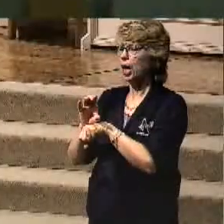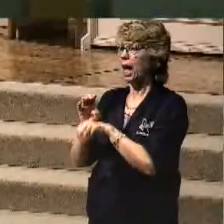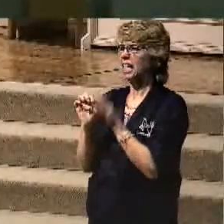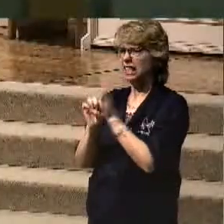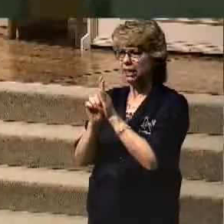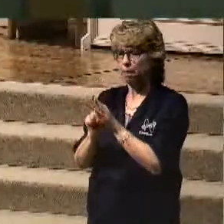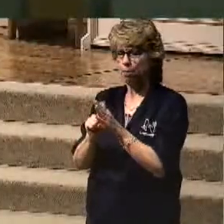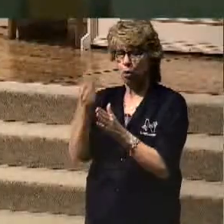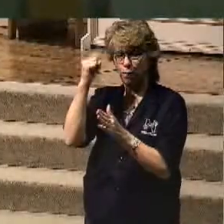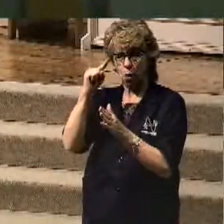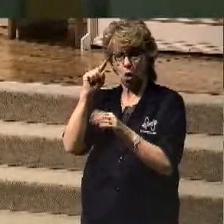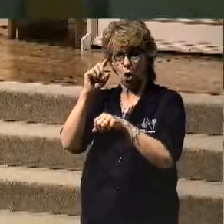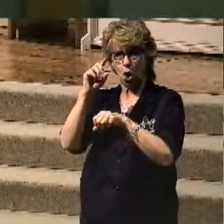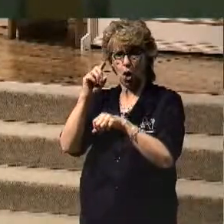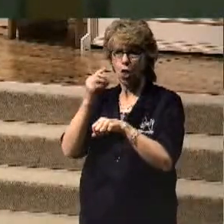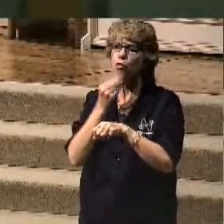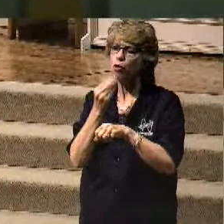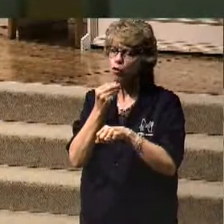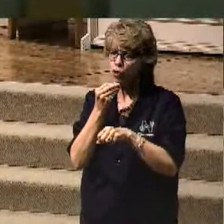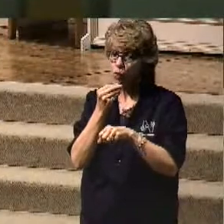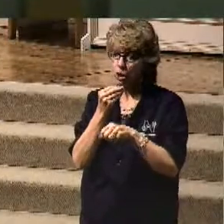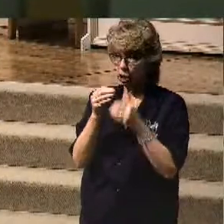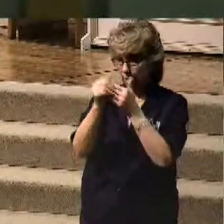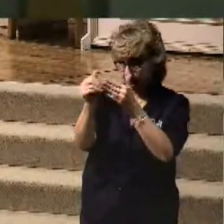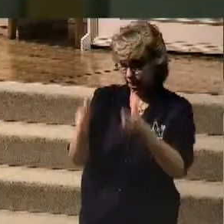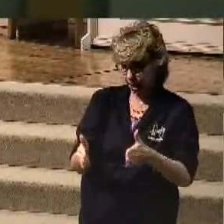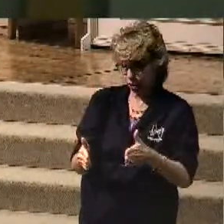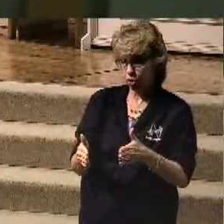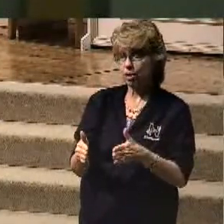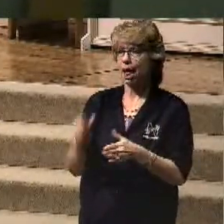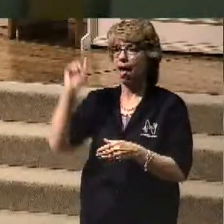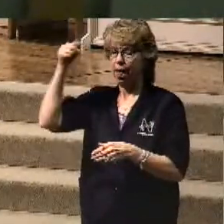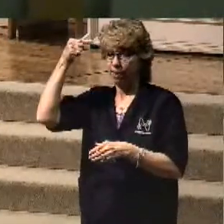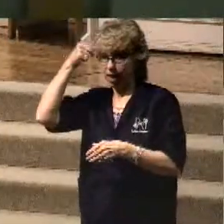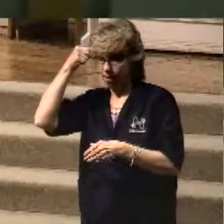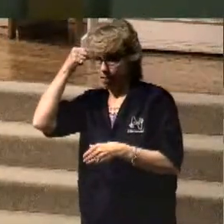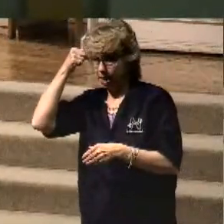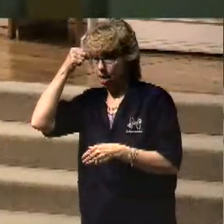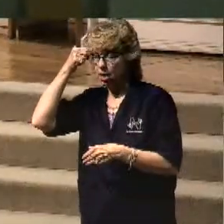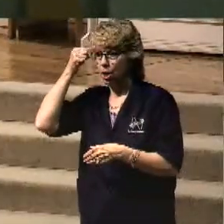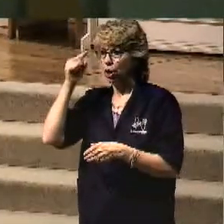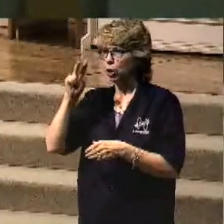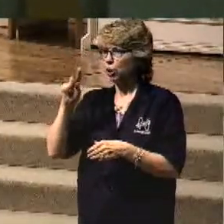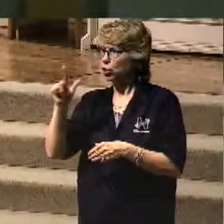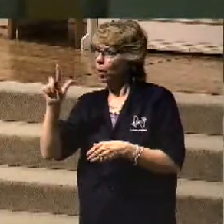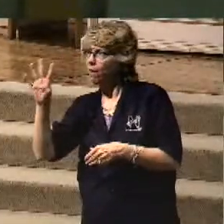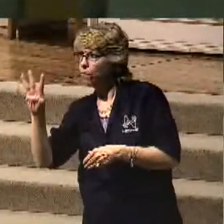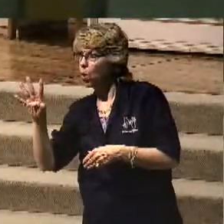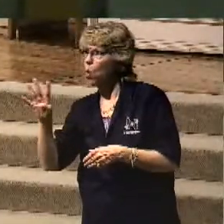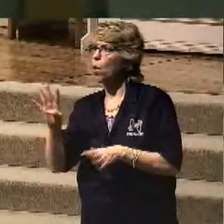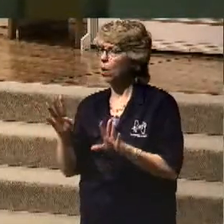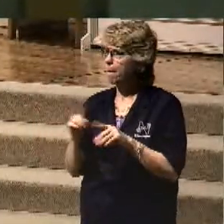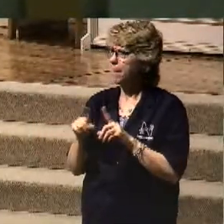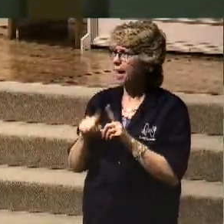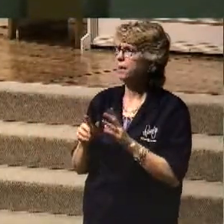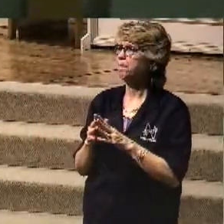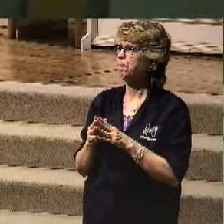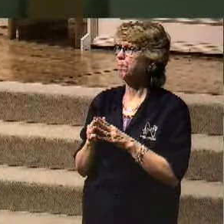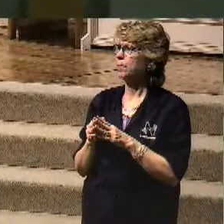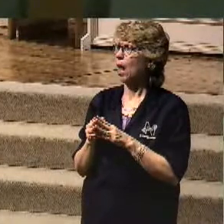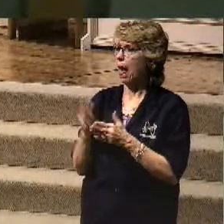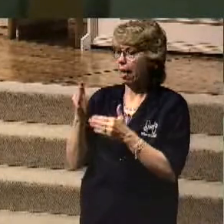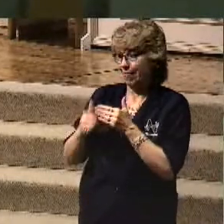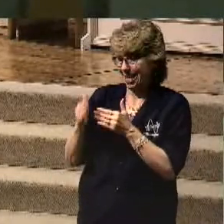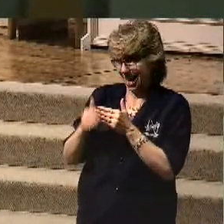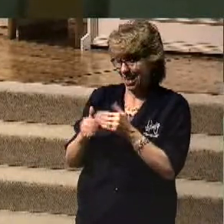these. 12 is a number of government, in God's government and things, and the 24 represent both and all that kind of thing. So at the end